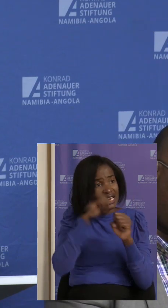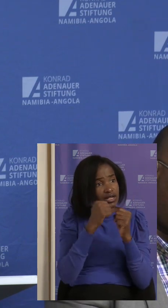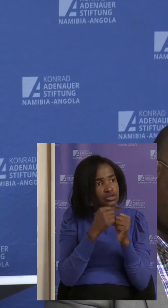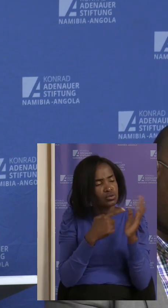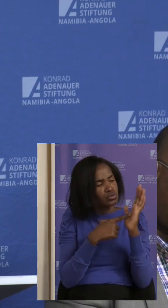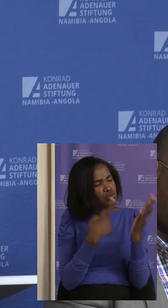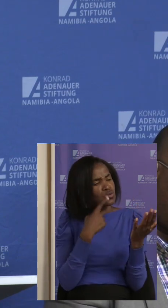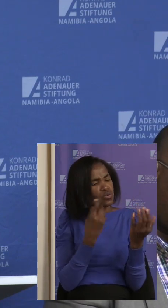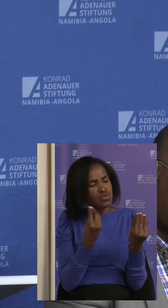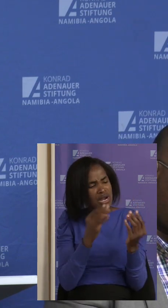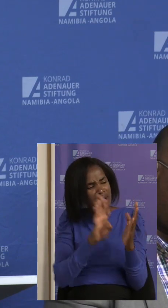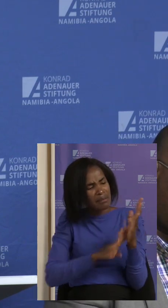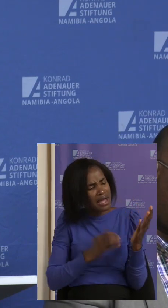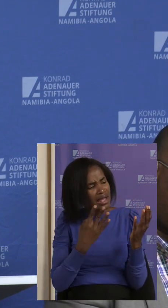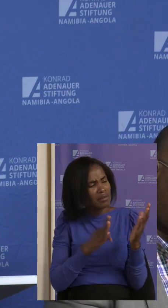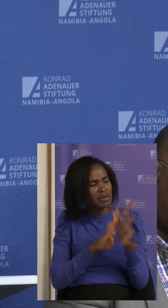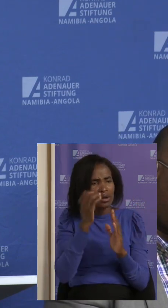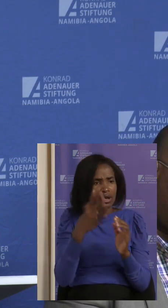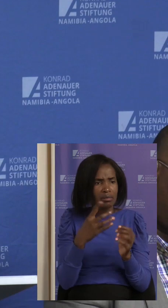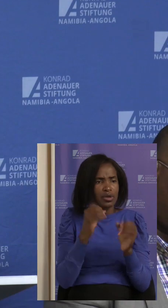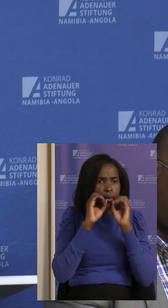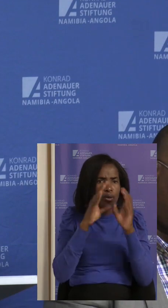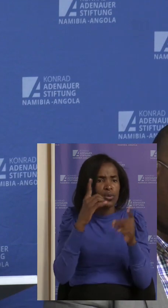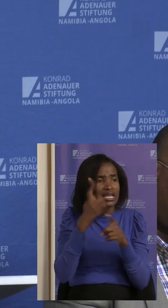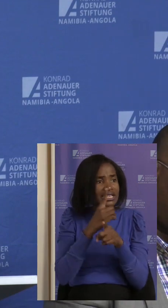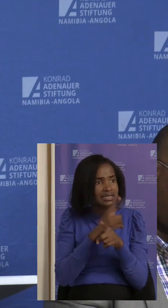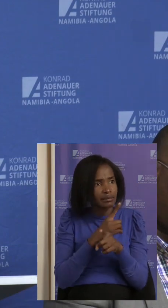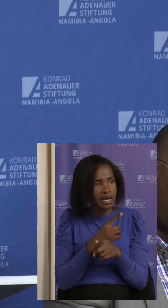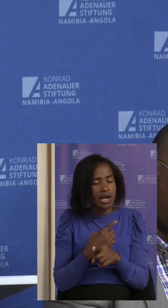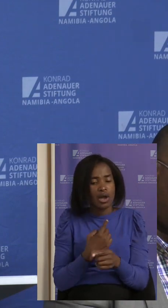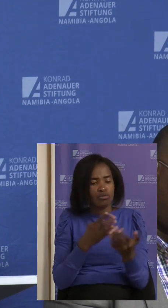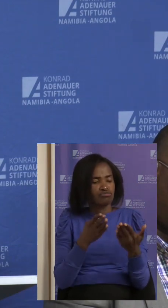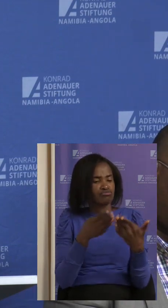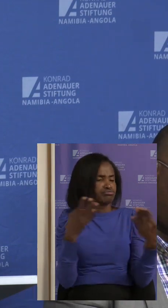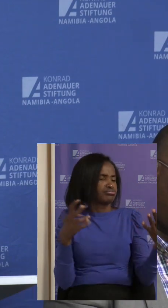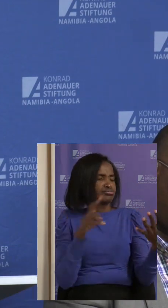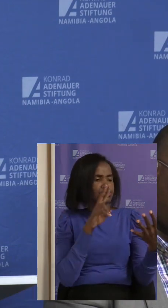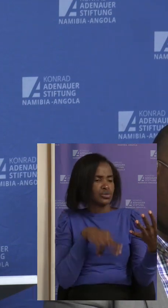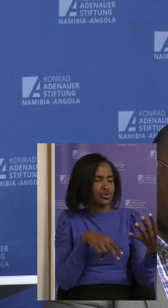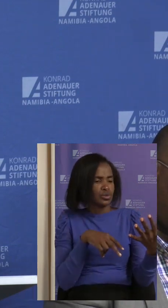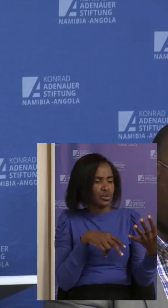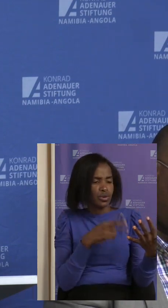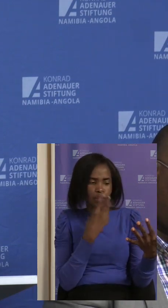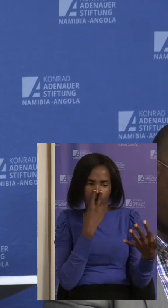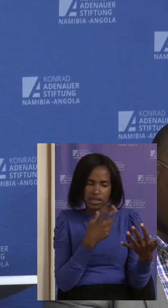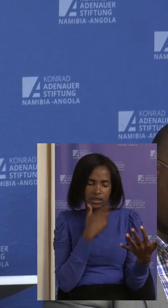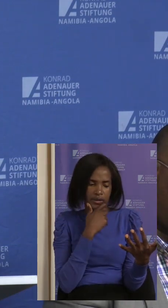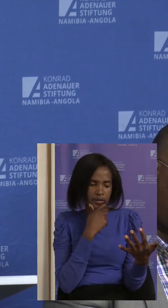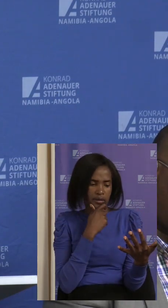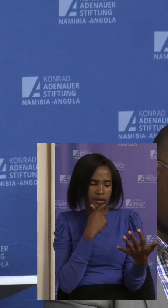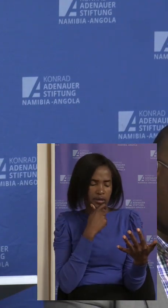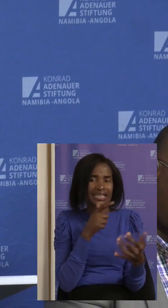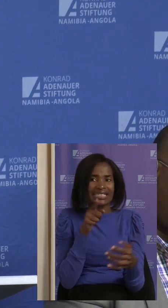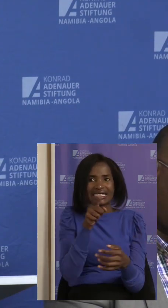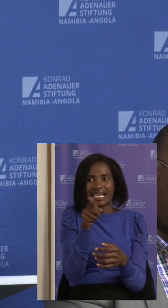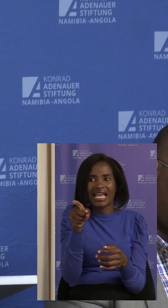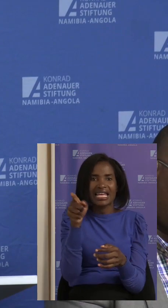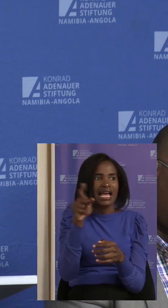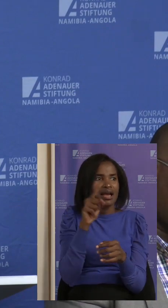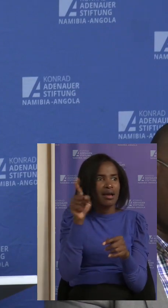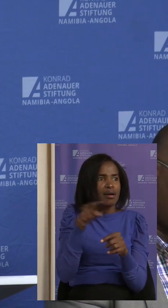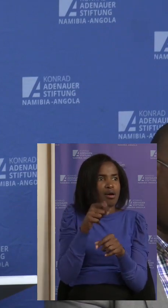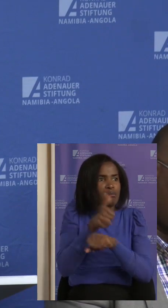results that were announced in December, we looked at, or automatically it went to pointing fingers and